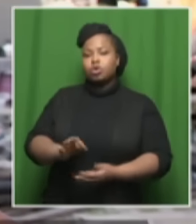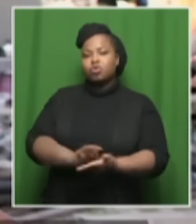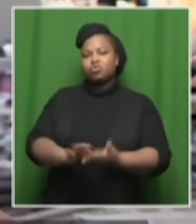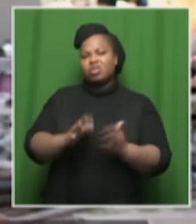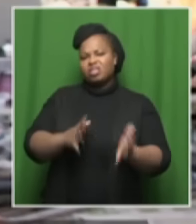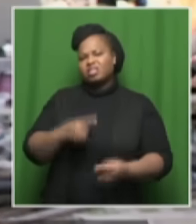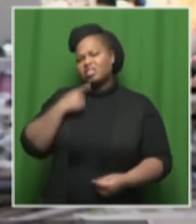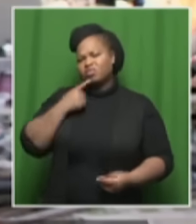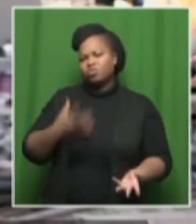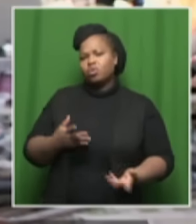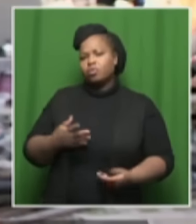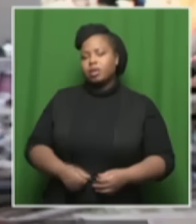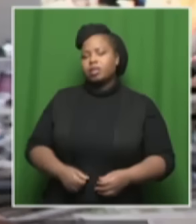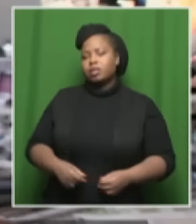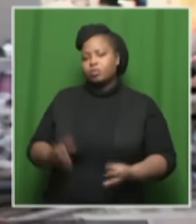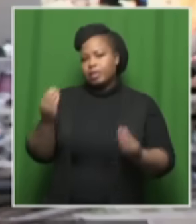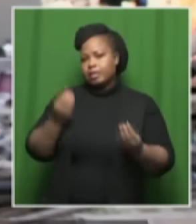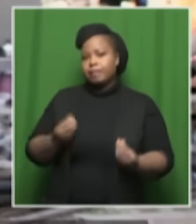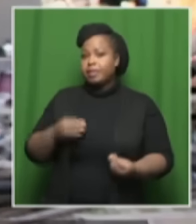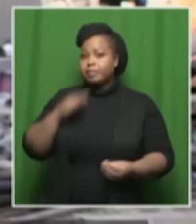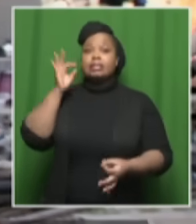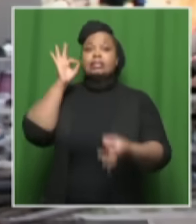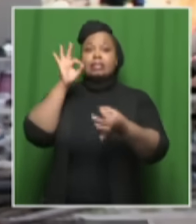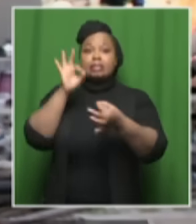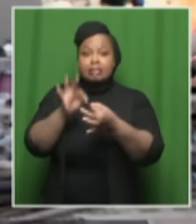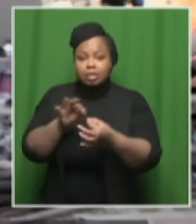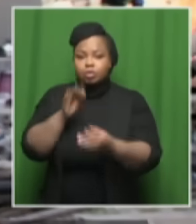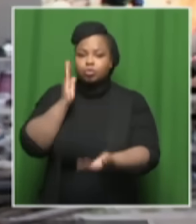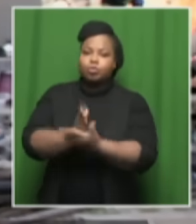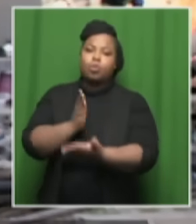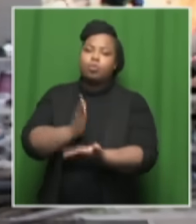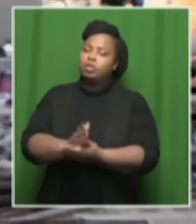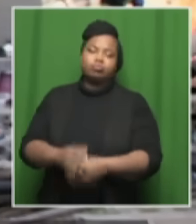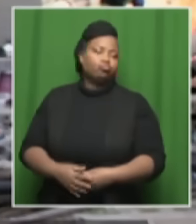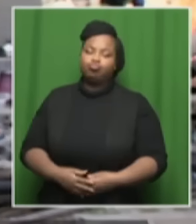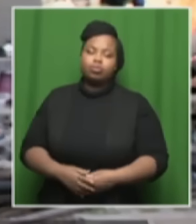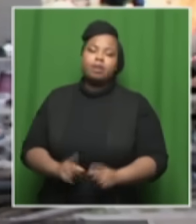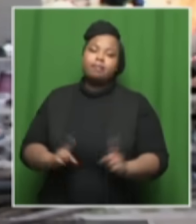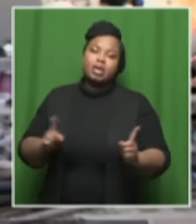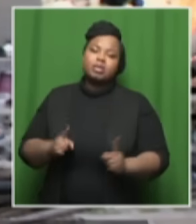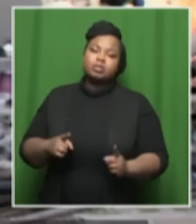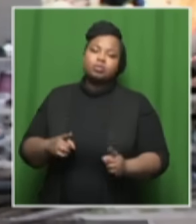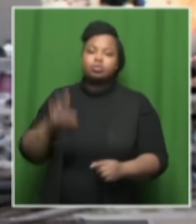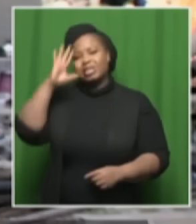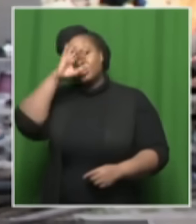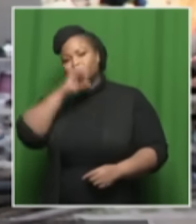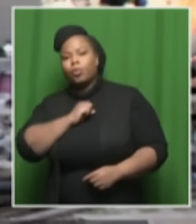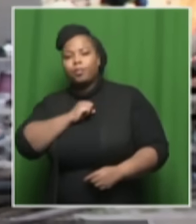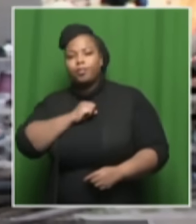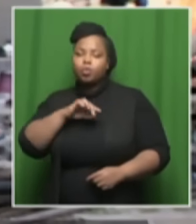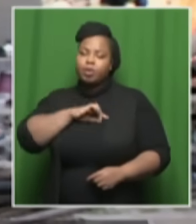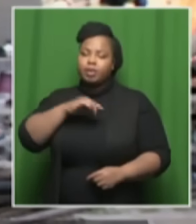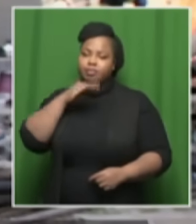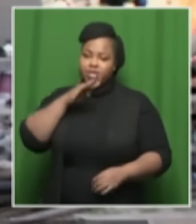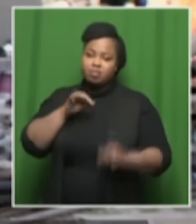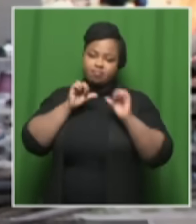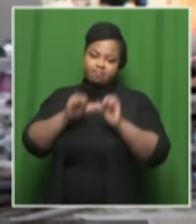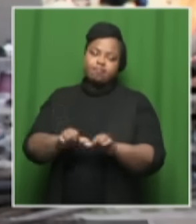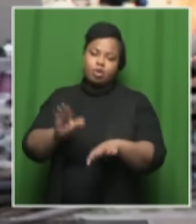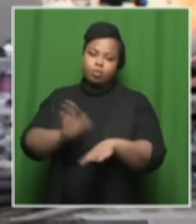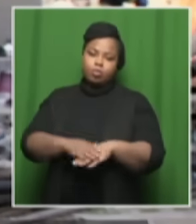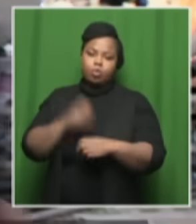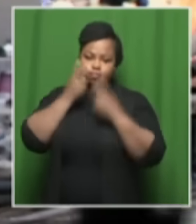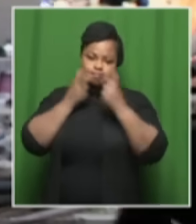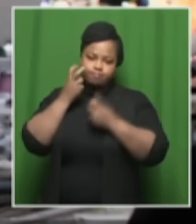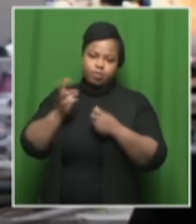etc. So we've worked on that as a number. It's not an exact number, but that has been the number we've worked towards, which has meant that we've continued the